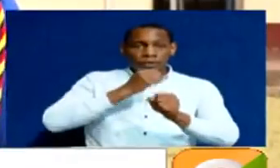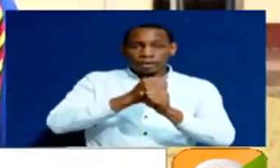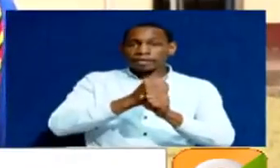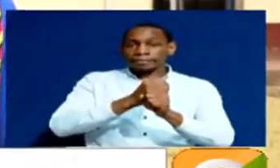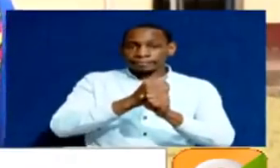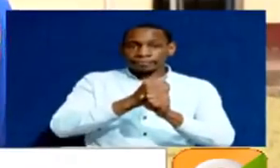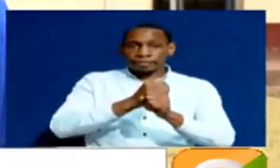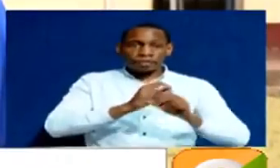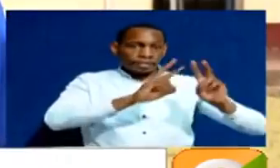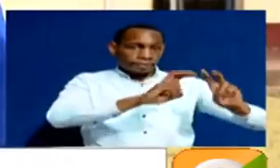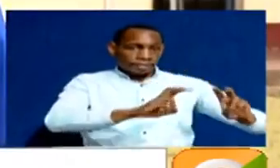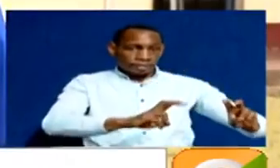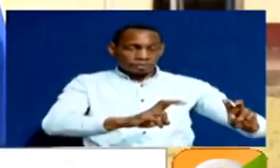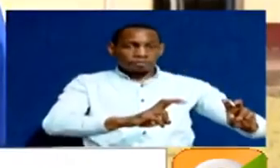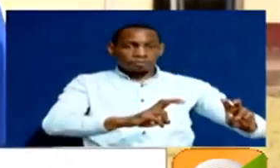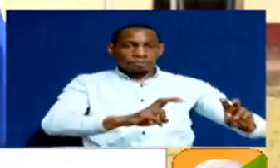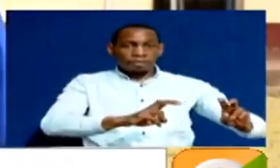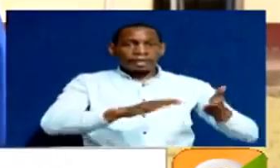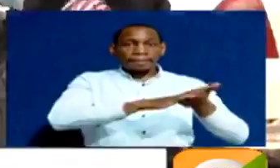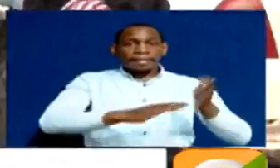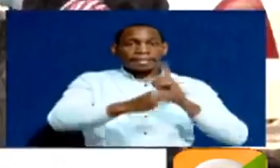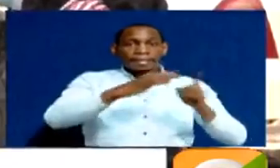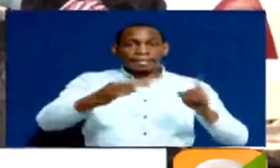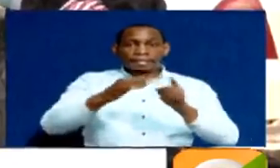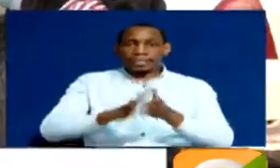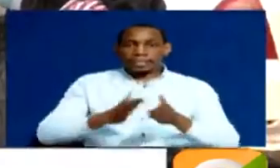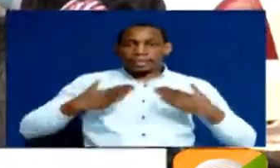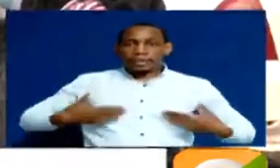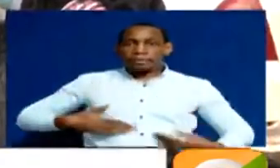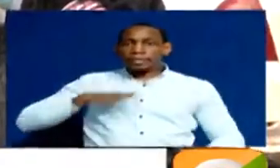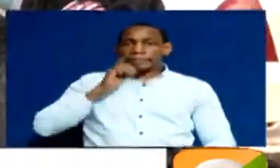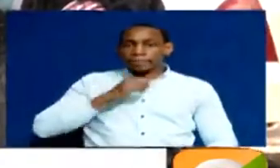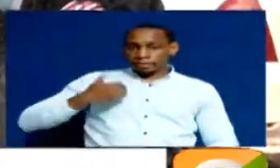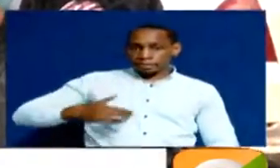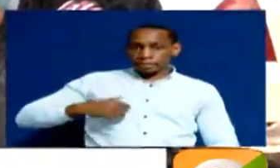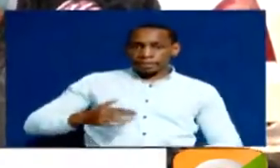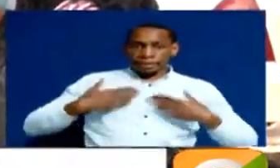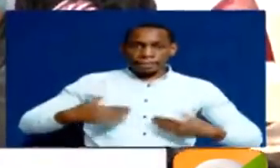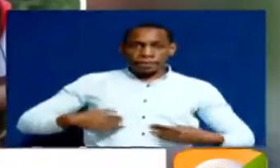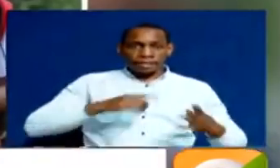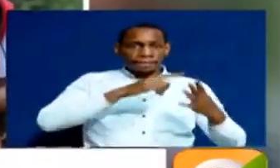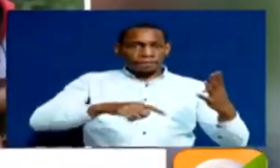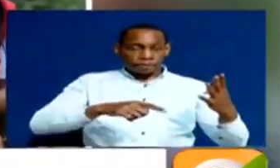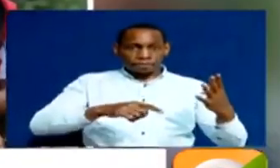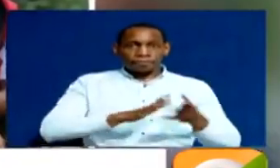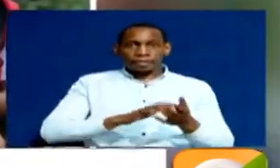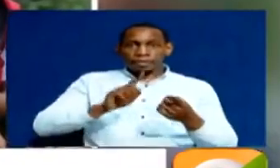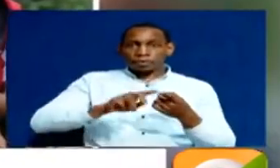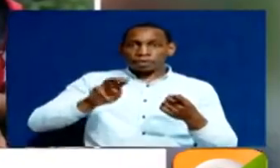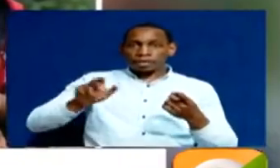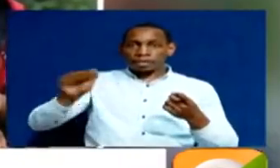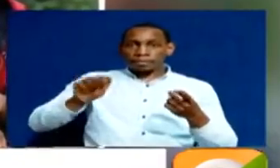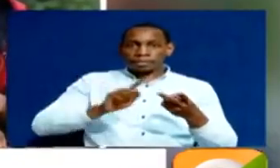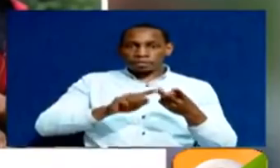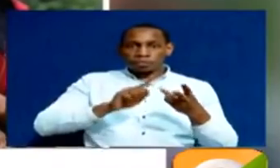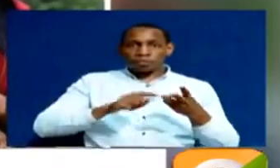yetu ya kuchunguza kini cha mauaji haya. The post-mortem examinations on the bodies of the four young men, Nicholas Musa,